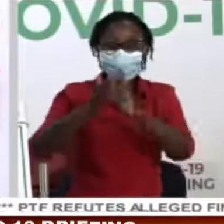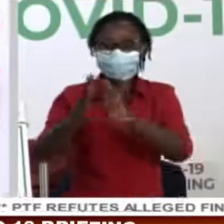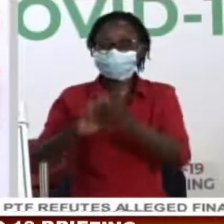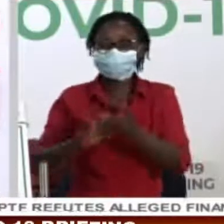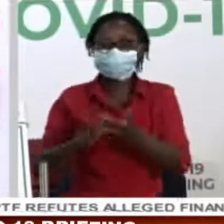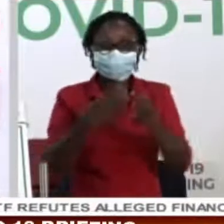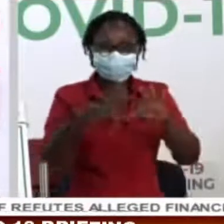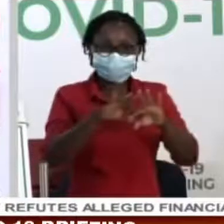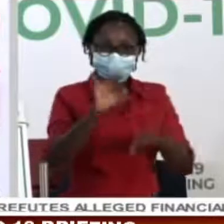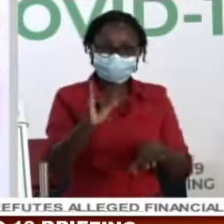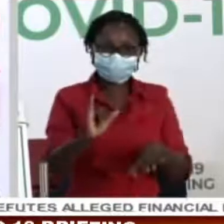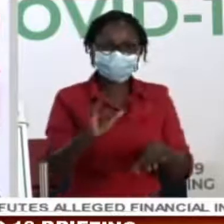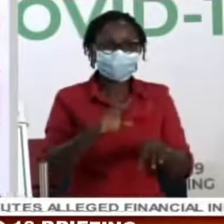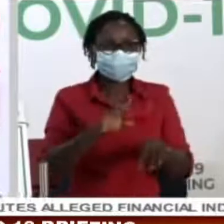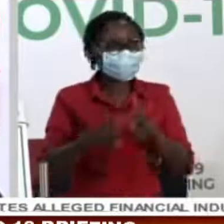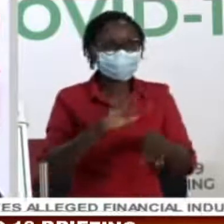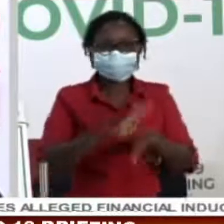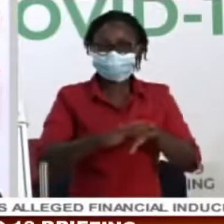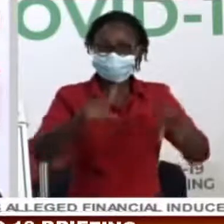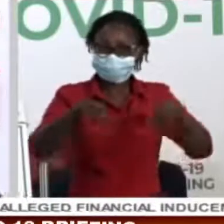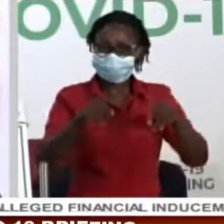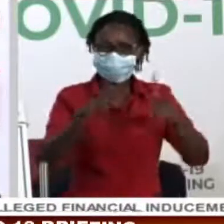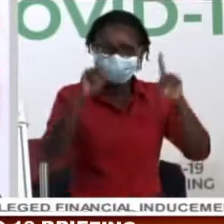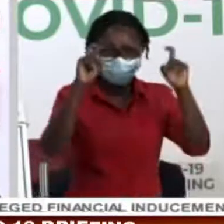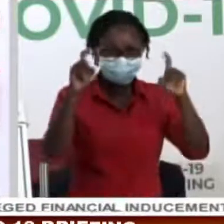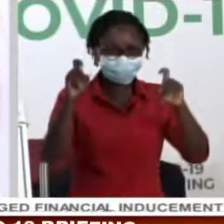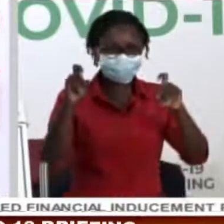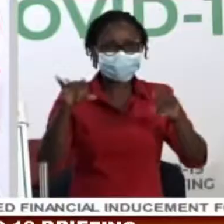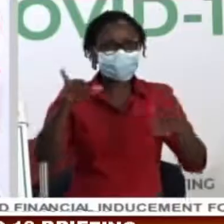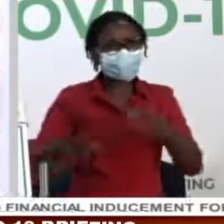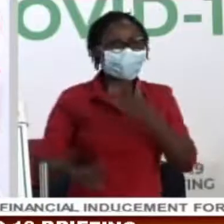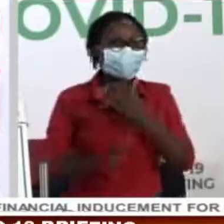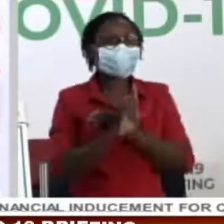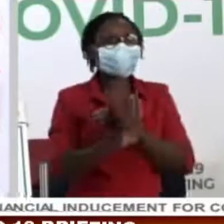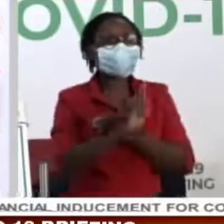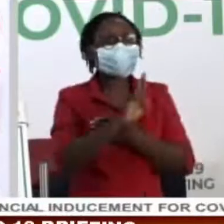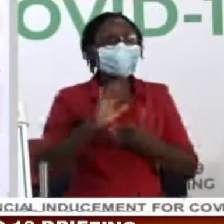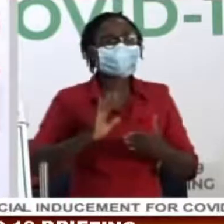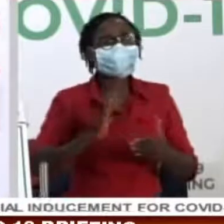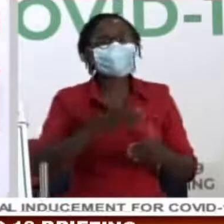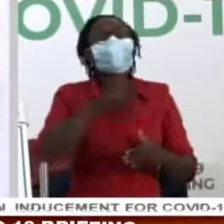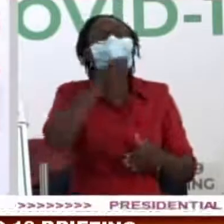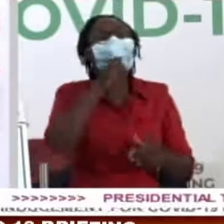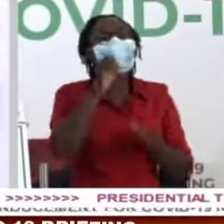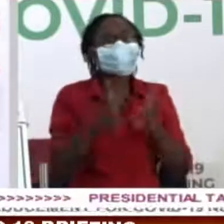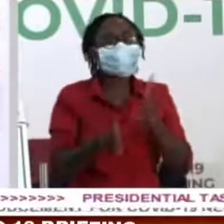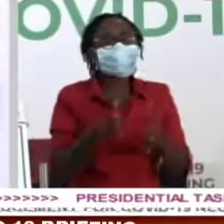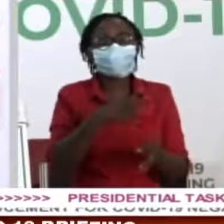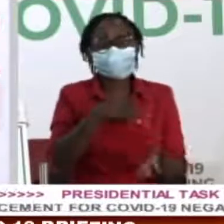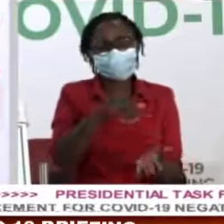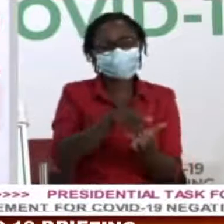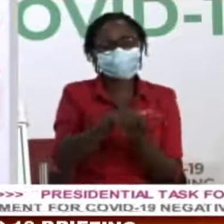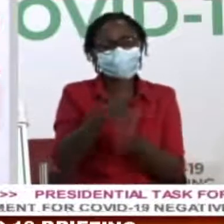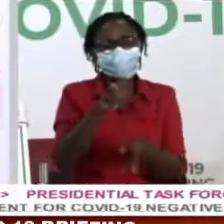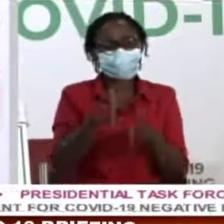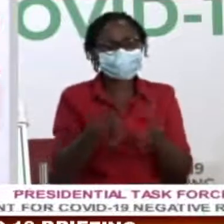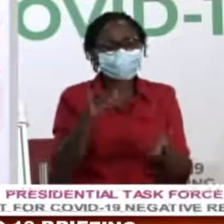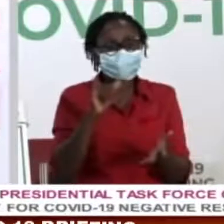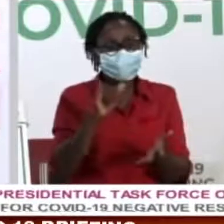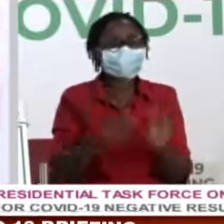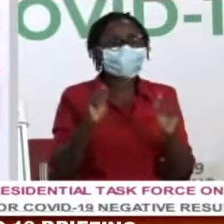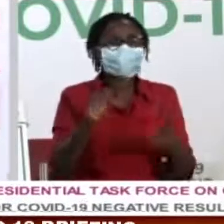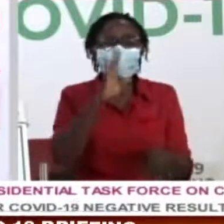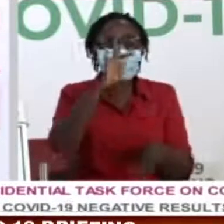Importantly, if people don't get tested, they risk endangering our older and vulnerable population who are at much higher